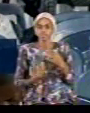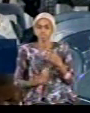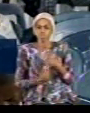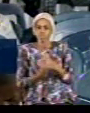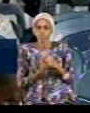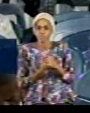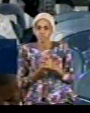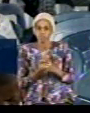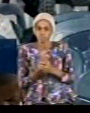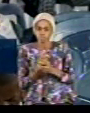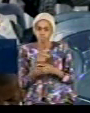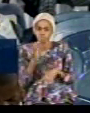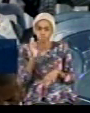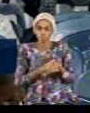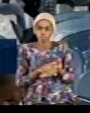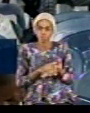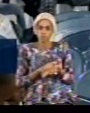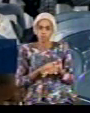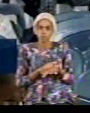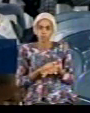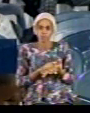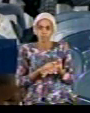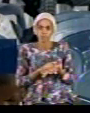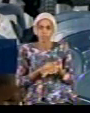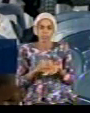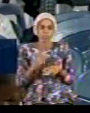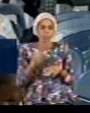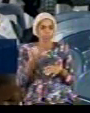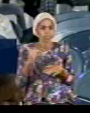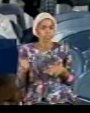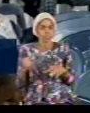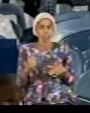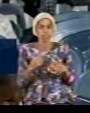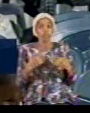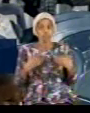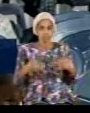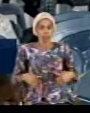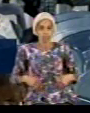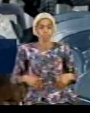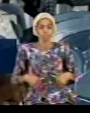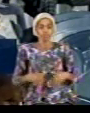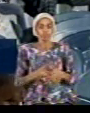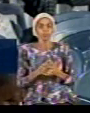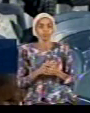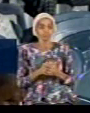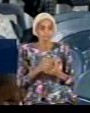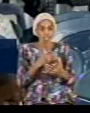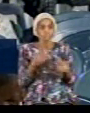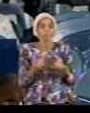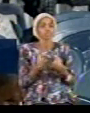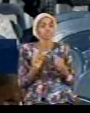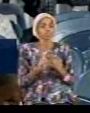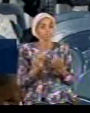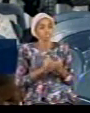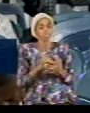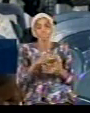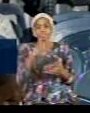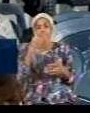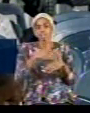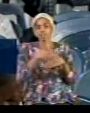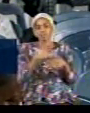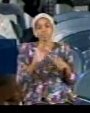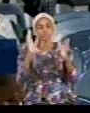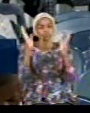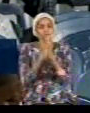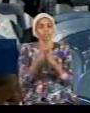he developed a growth on his pelvis. And he says, according to his writing, that after the prayer of the man of God, that